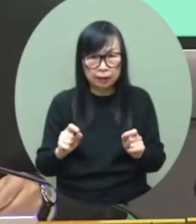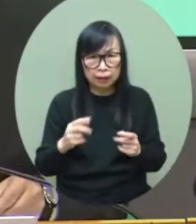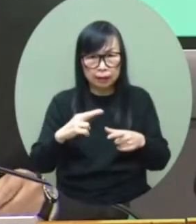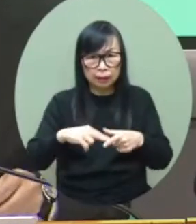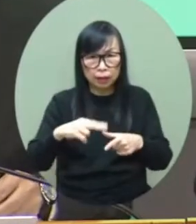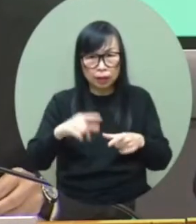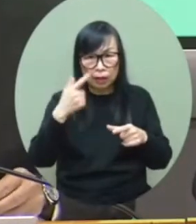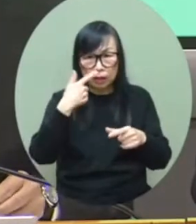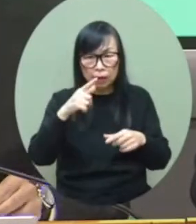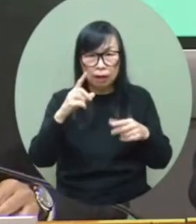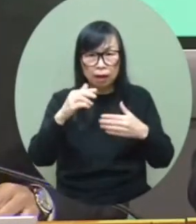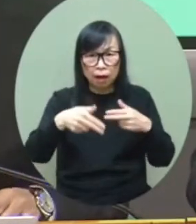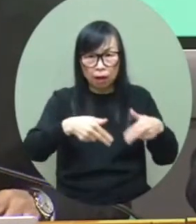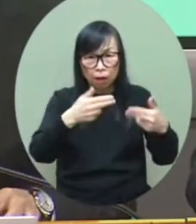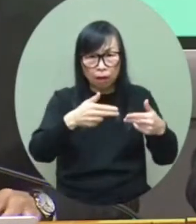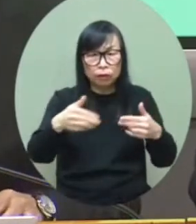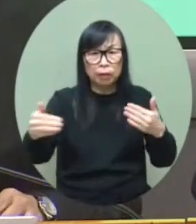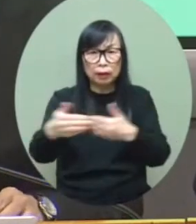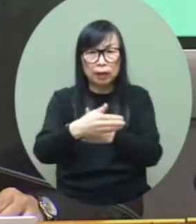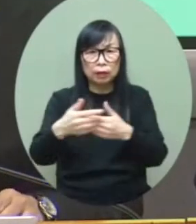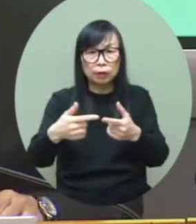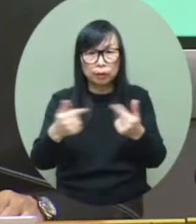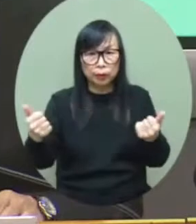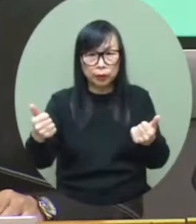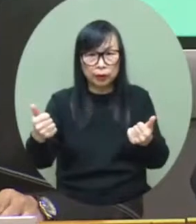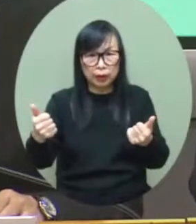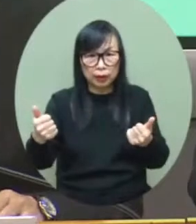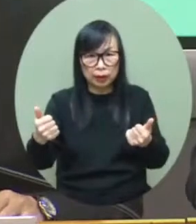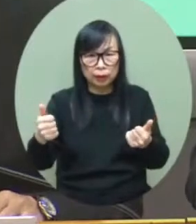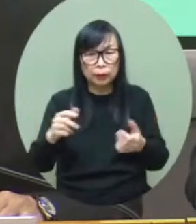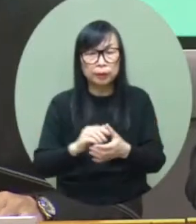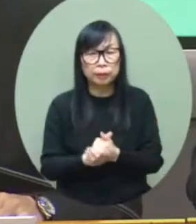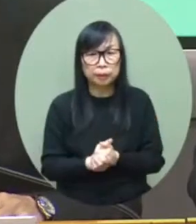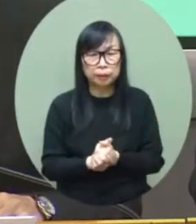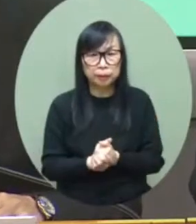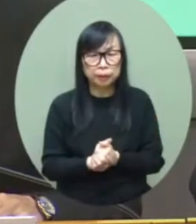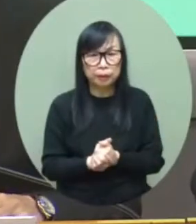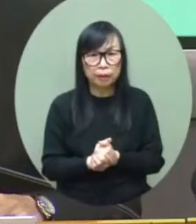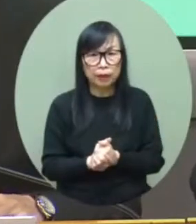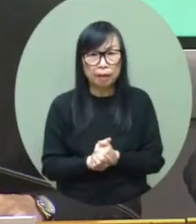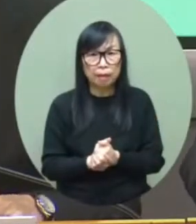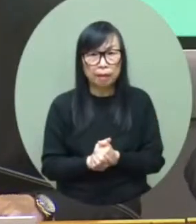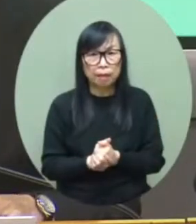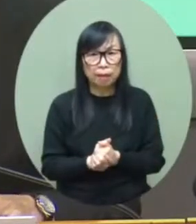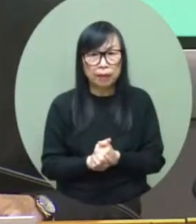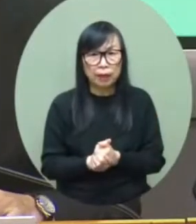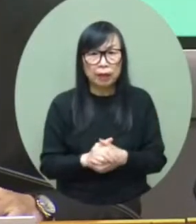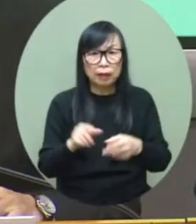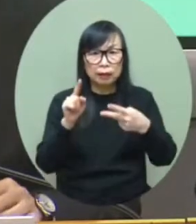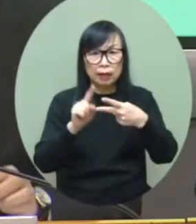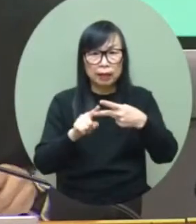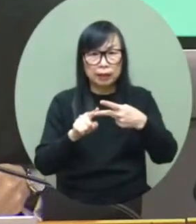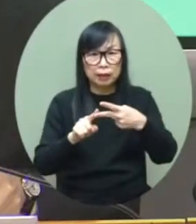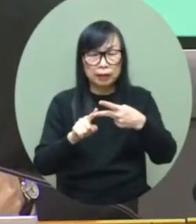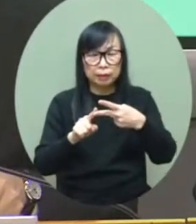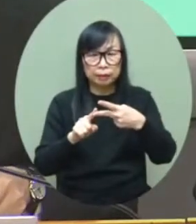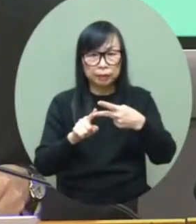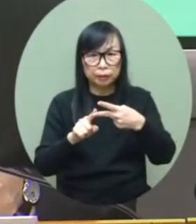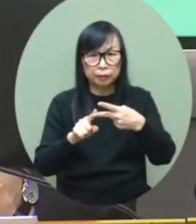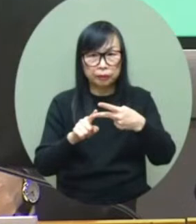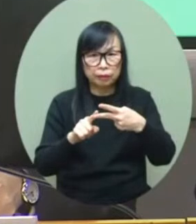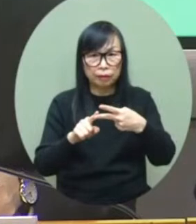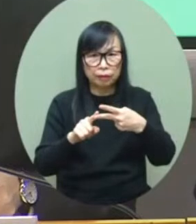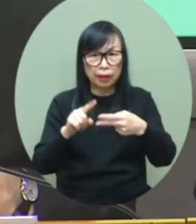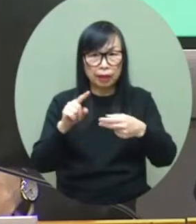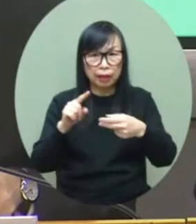a moment, the Secretary for Transport and Logistics and the Secretary will be giving you more details about the travel